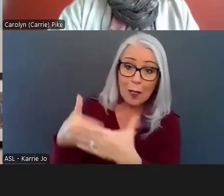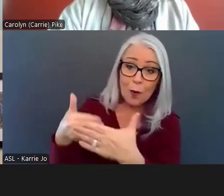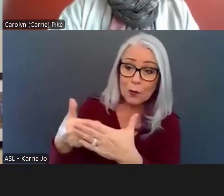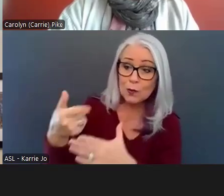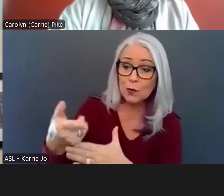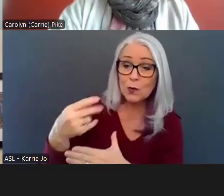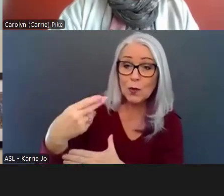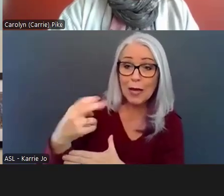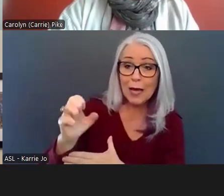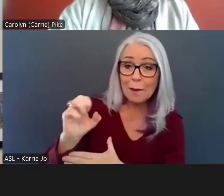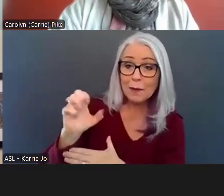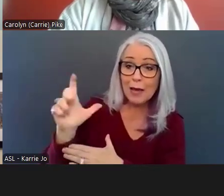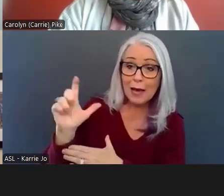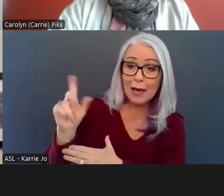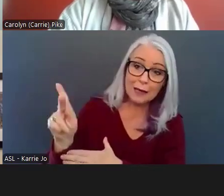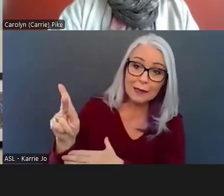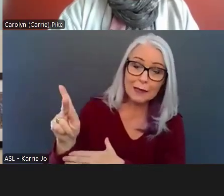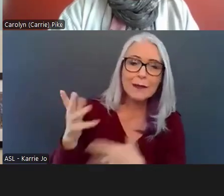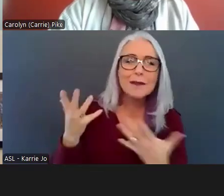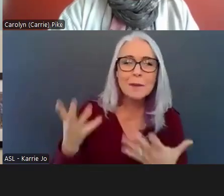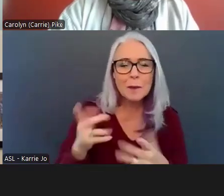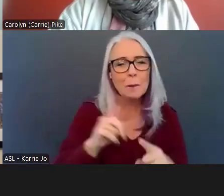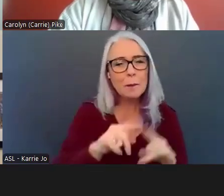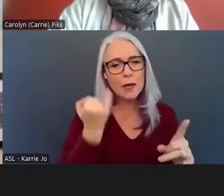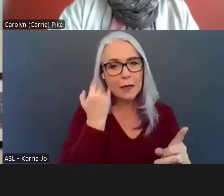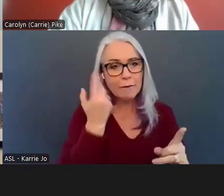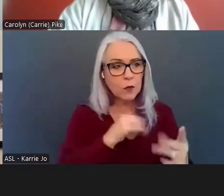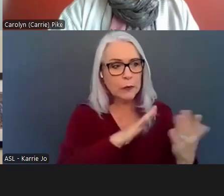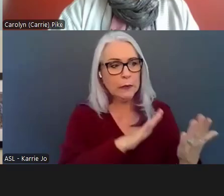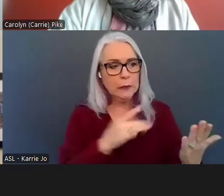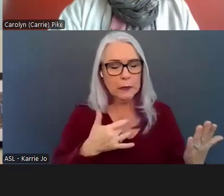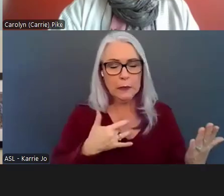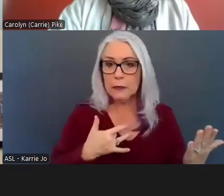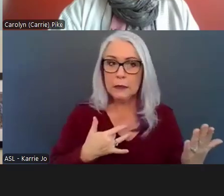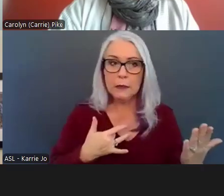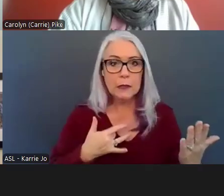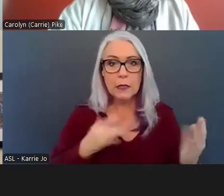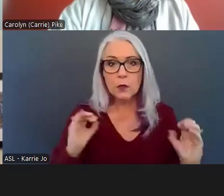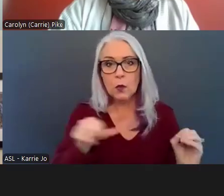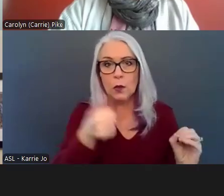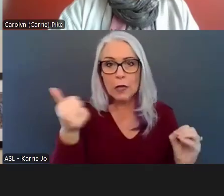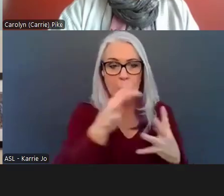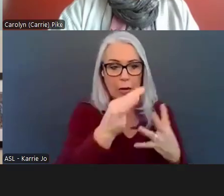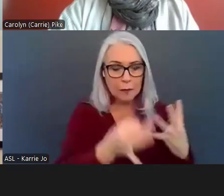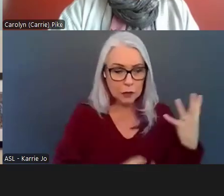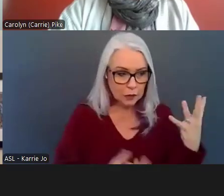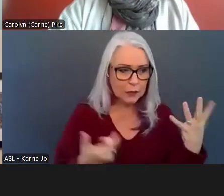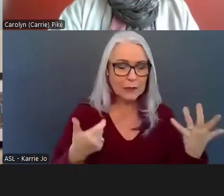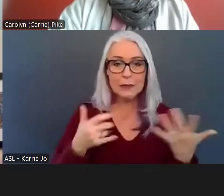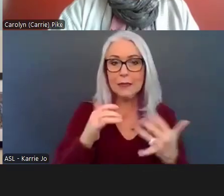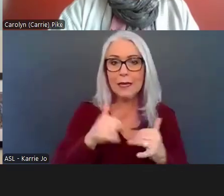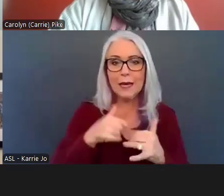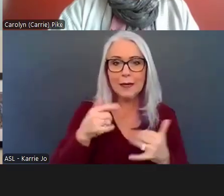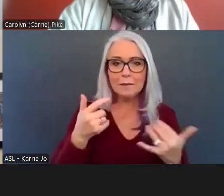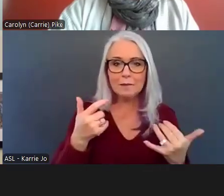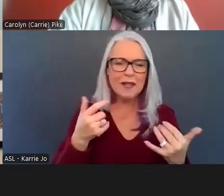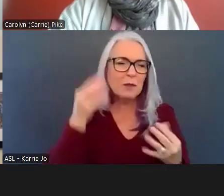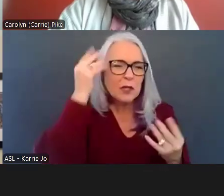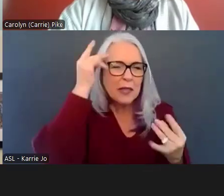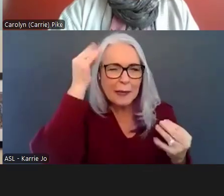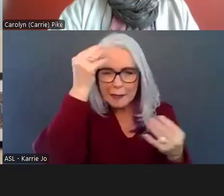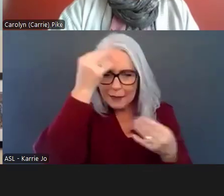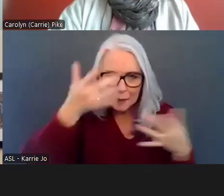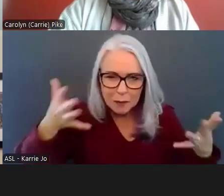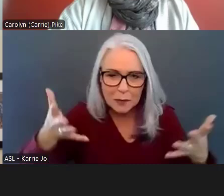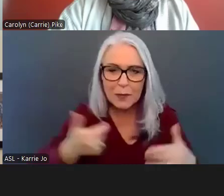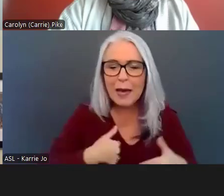out there thought. But I think sometimes when you're faced with no other option, do we have to broaden how we're thinking about this? I'm not saying we should